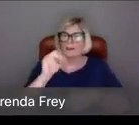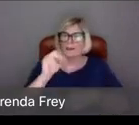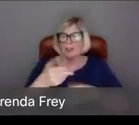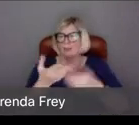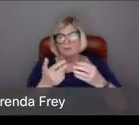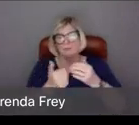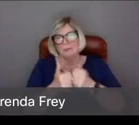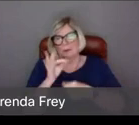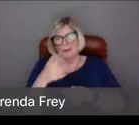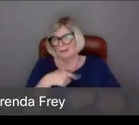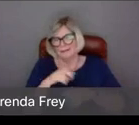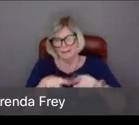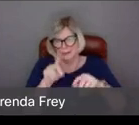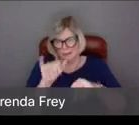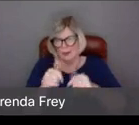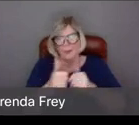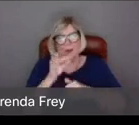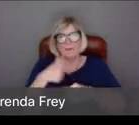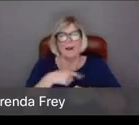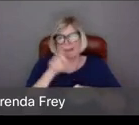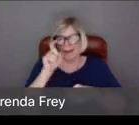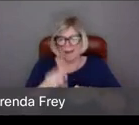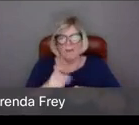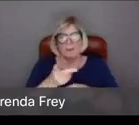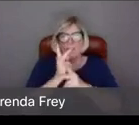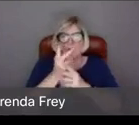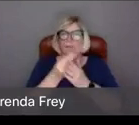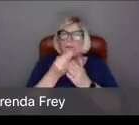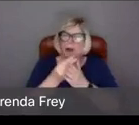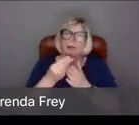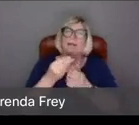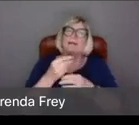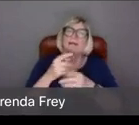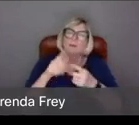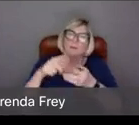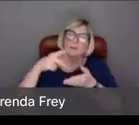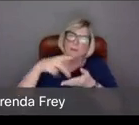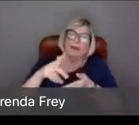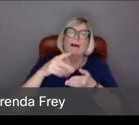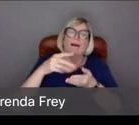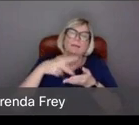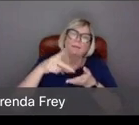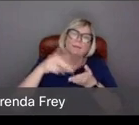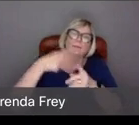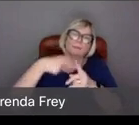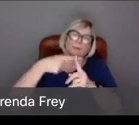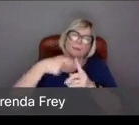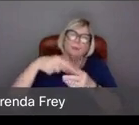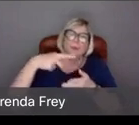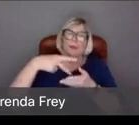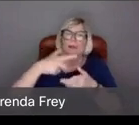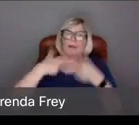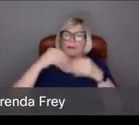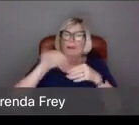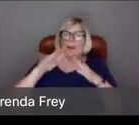us. Most of us are going to have to finance a home at some point or are already in that situation. So it's important to understand